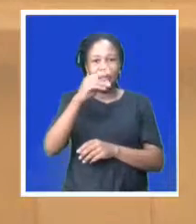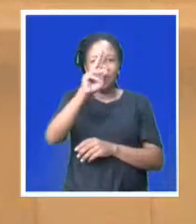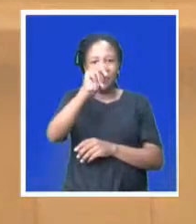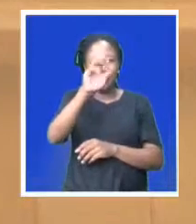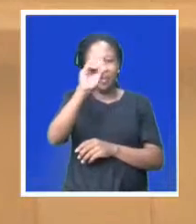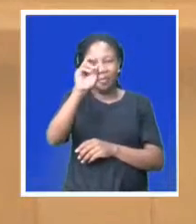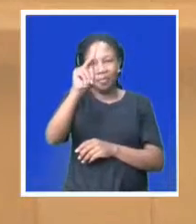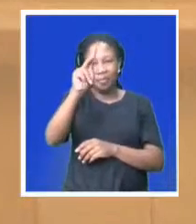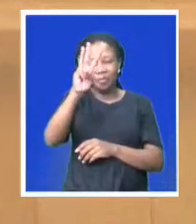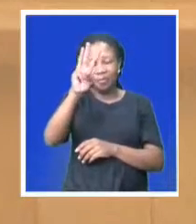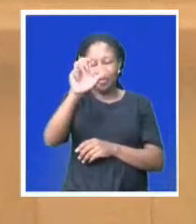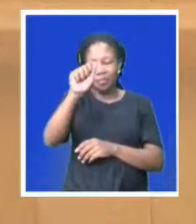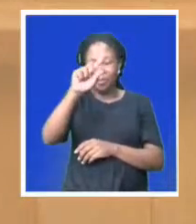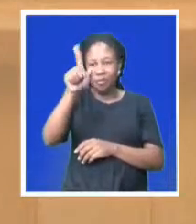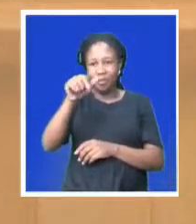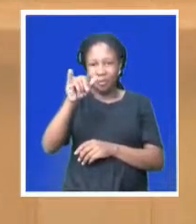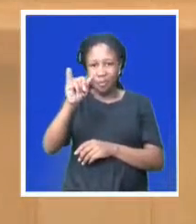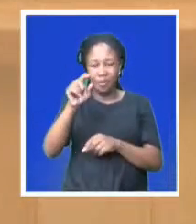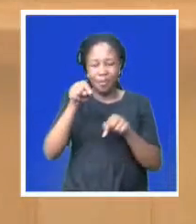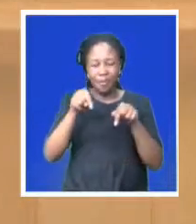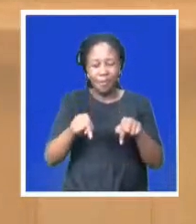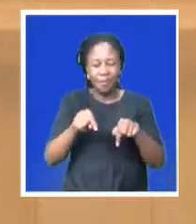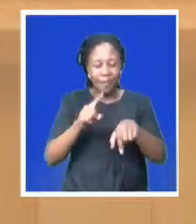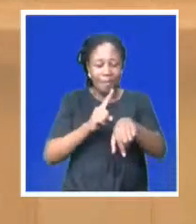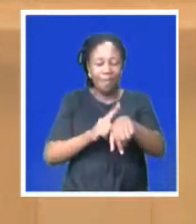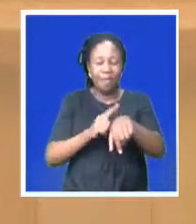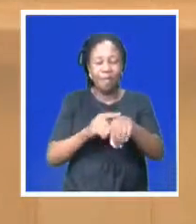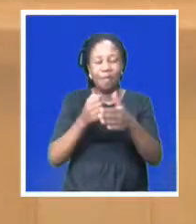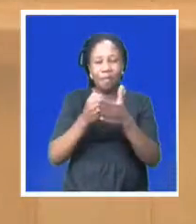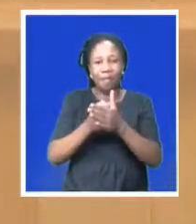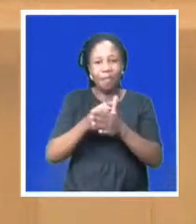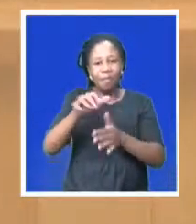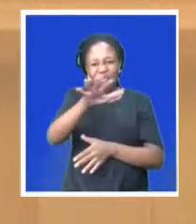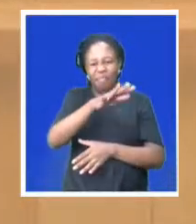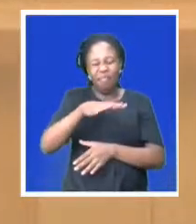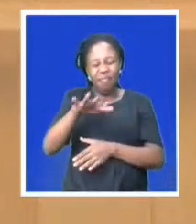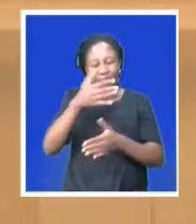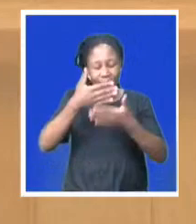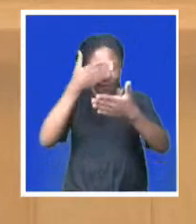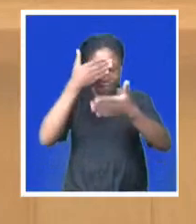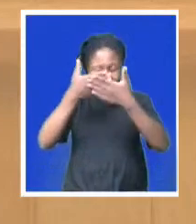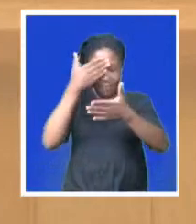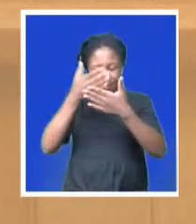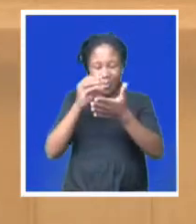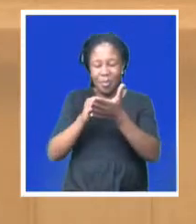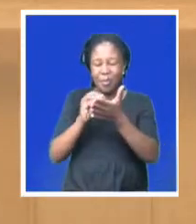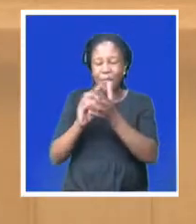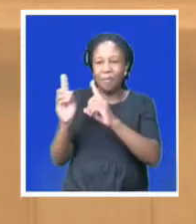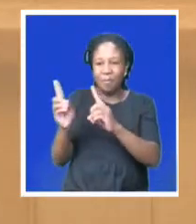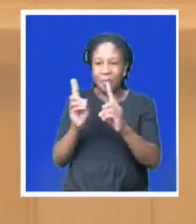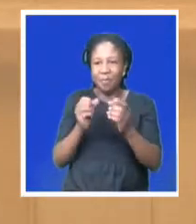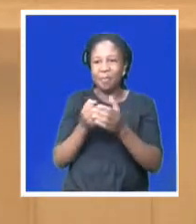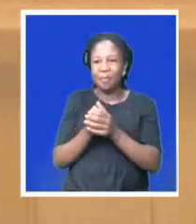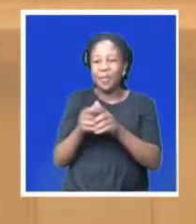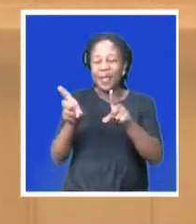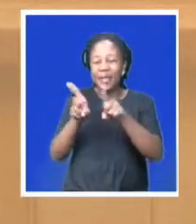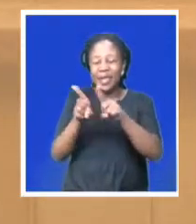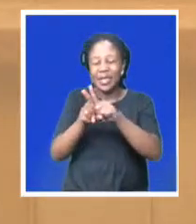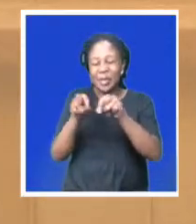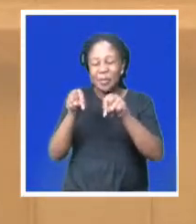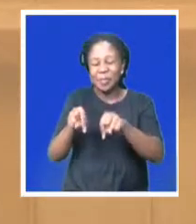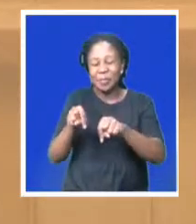doing grade 1 and grade 2 general studies with Godisile Hlachwayo, who is already with me in the studio. Also joining me in the studio